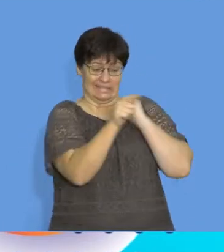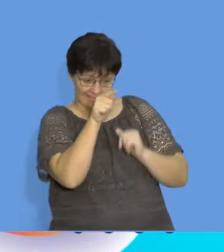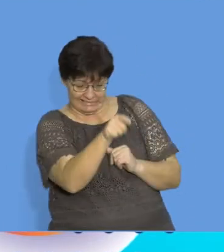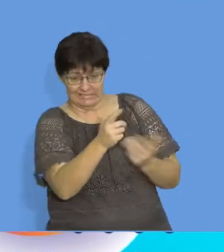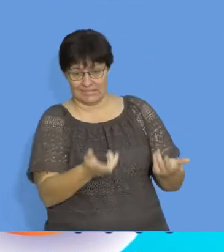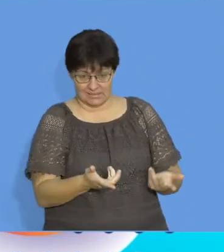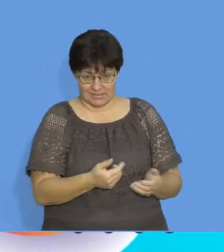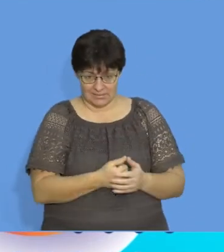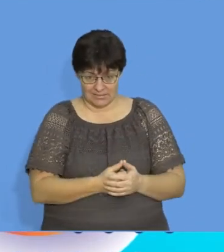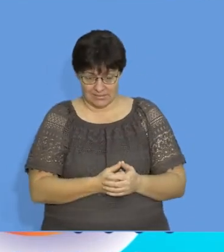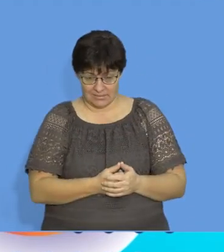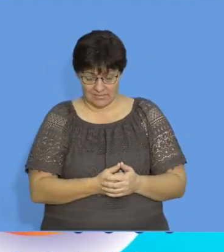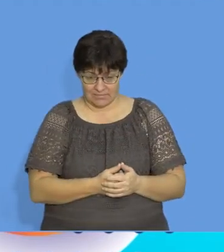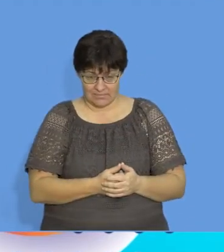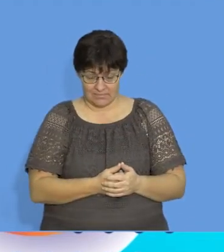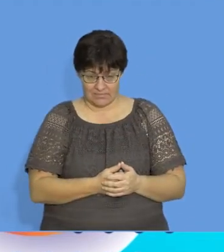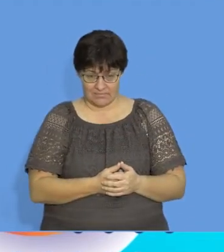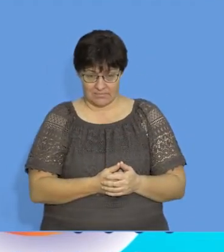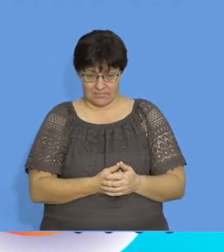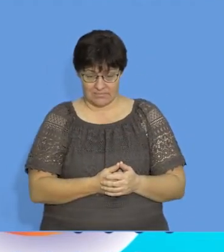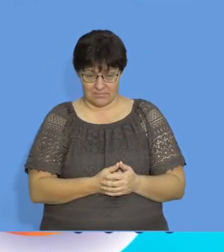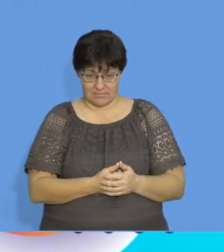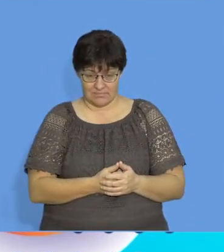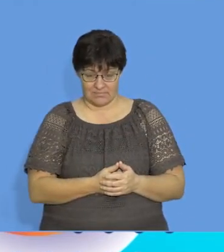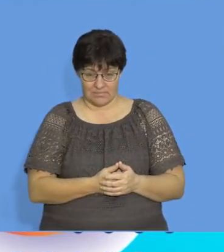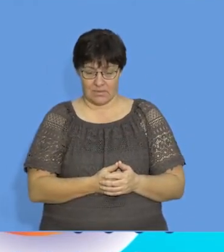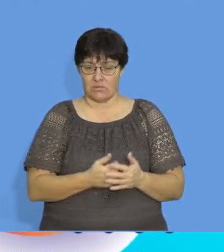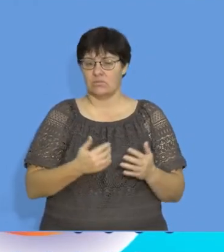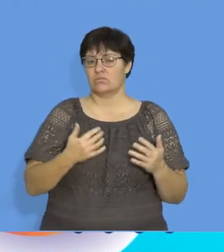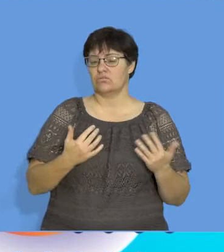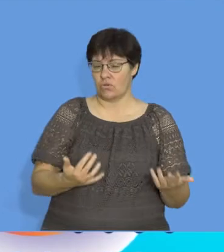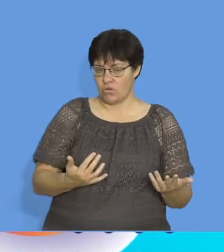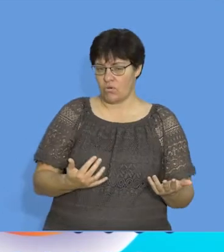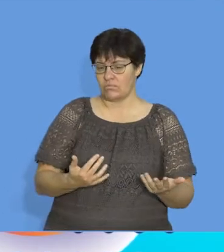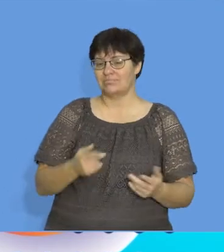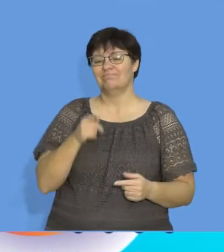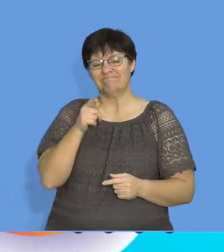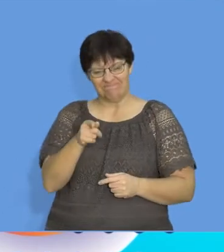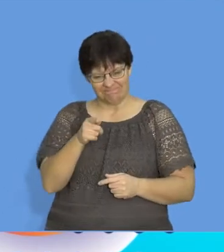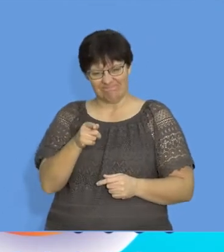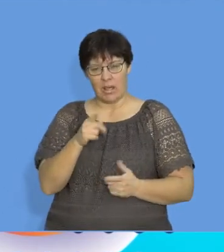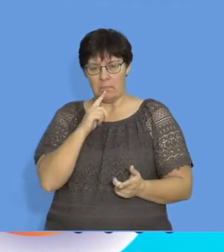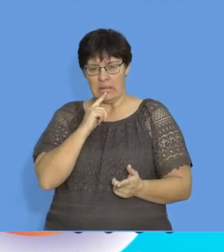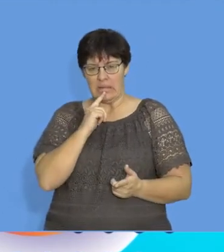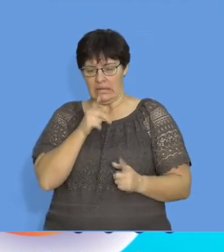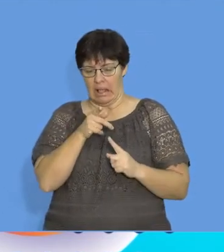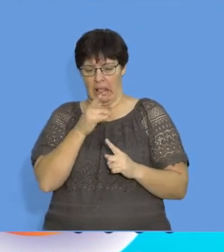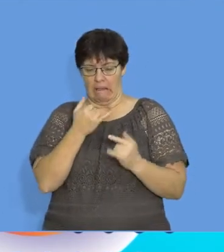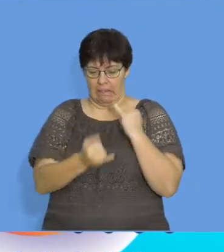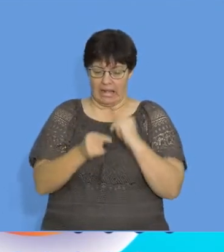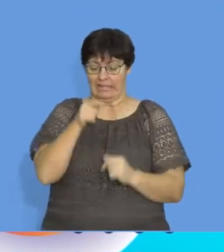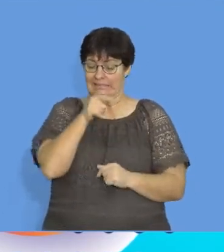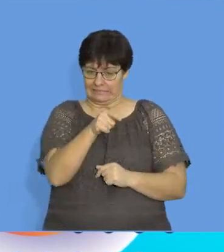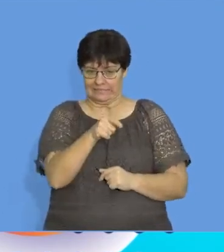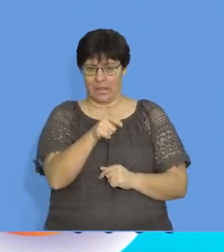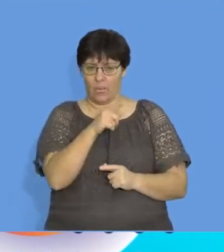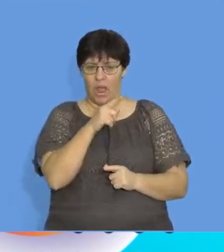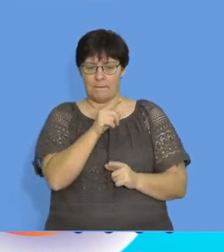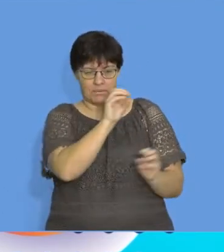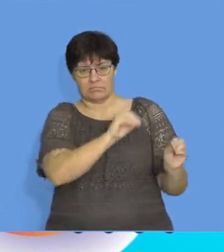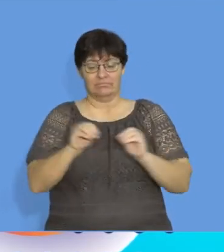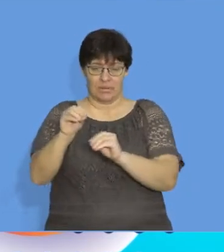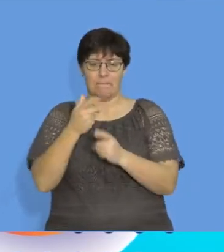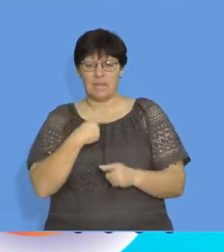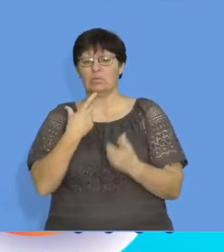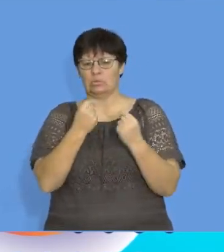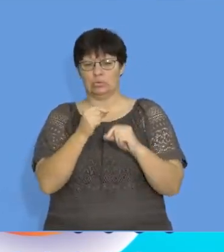you can see if you made a maths mistake, because that's sometimes where the wheels fall off a little bit, okay? So I'm going to